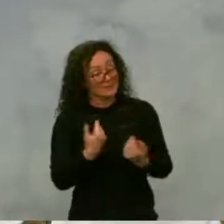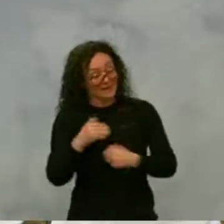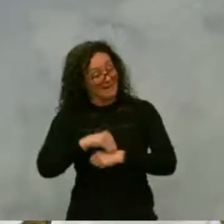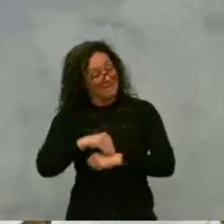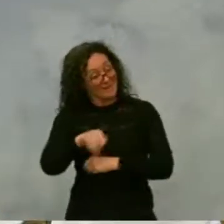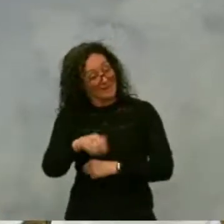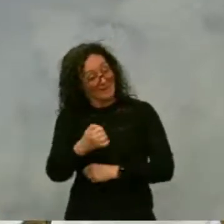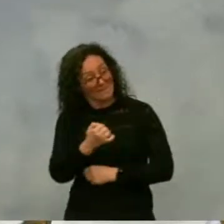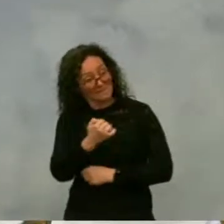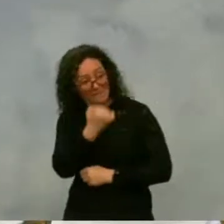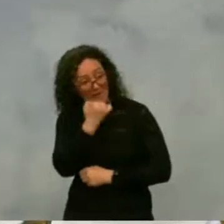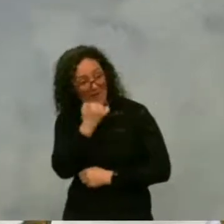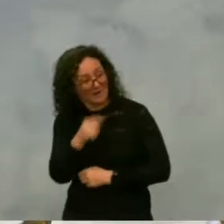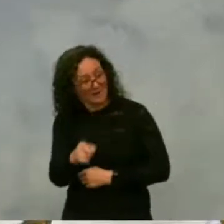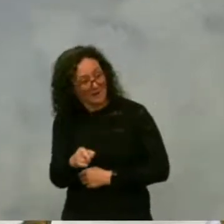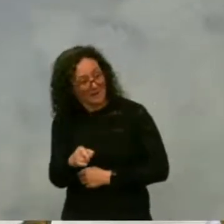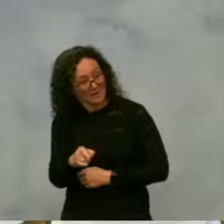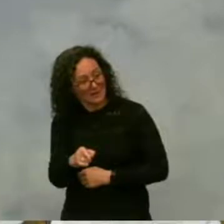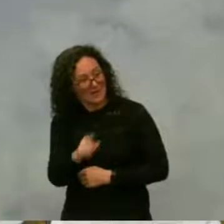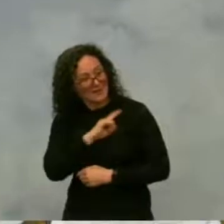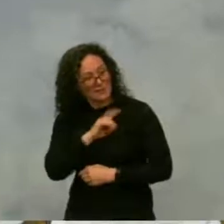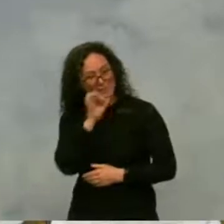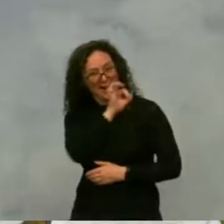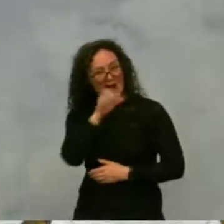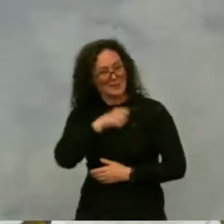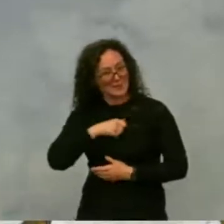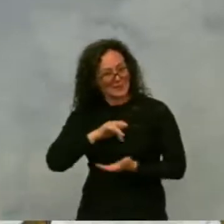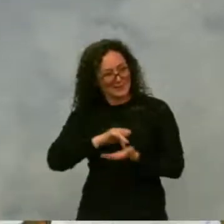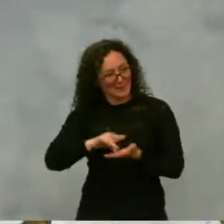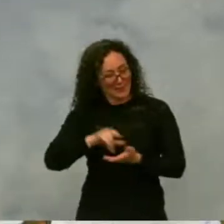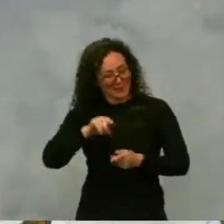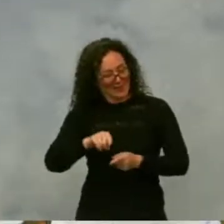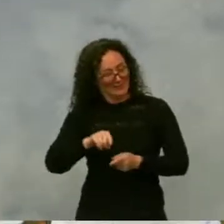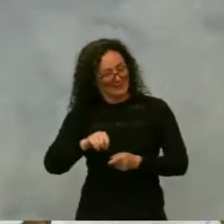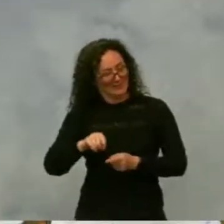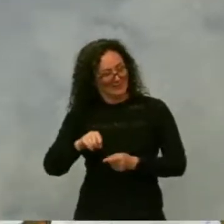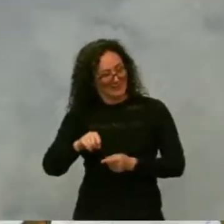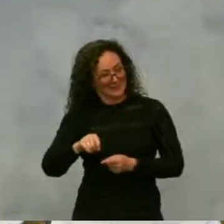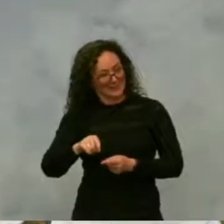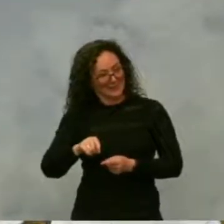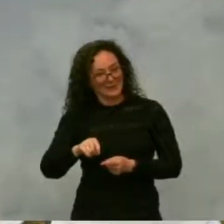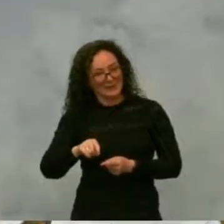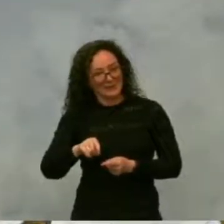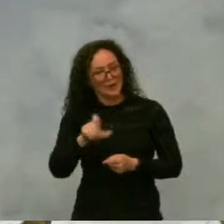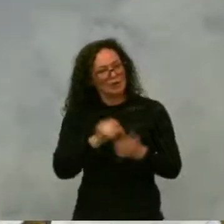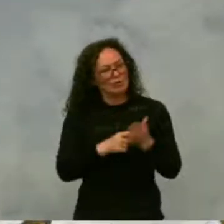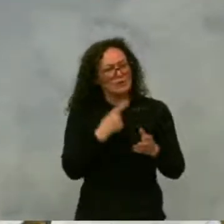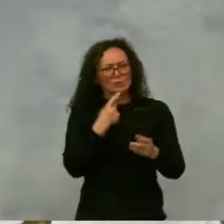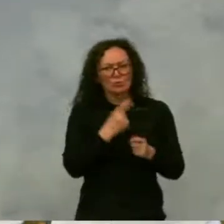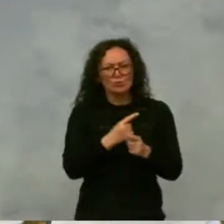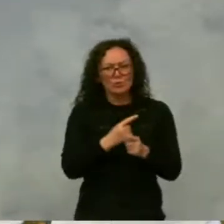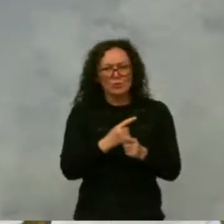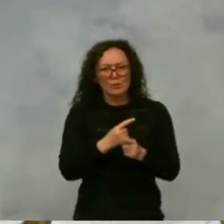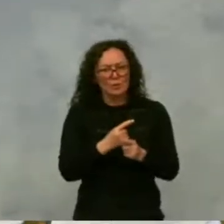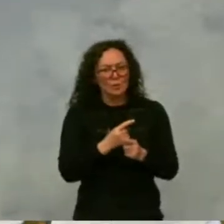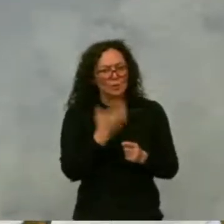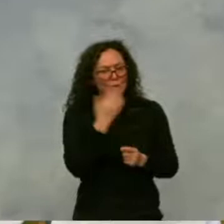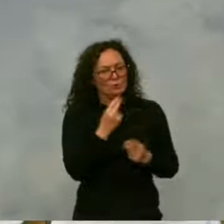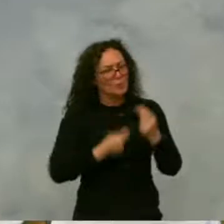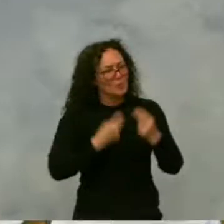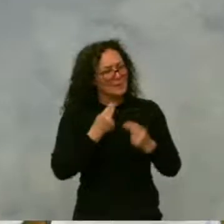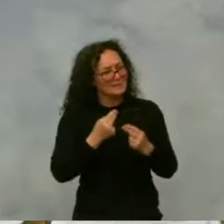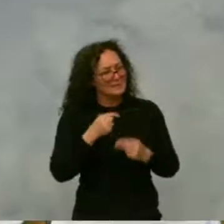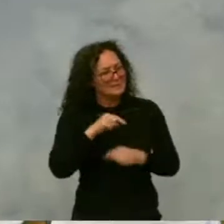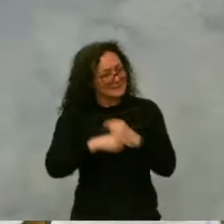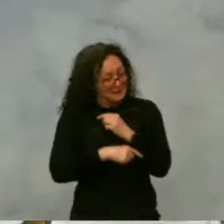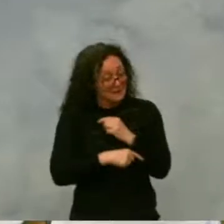committee to write off those things. Craig mentioned work that's been done around school meals debt, which is true. So there was